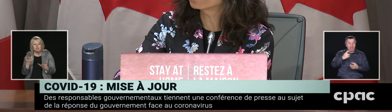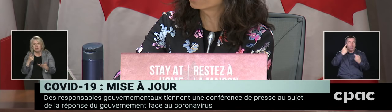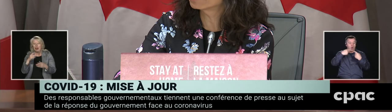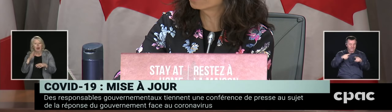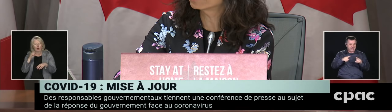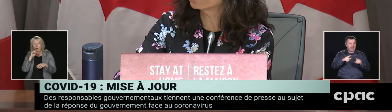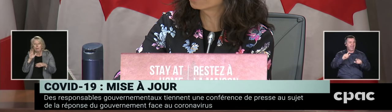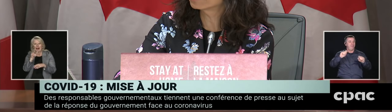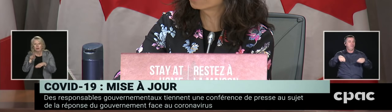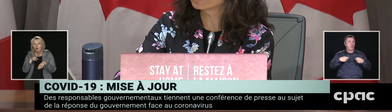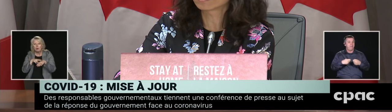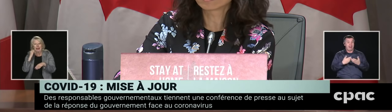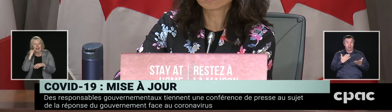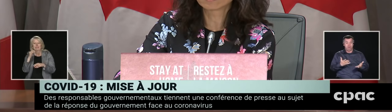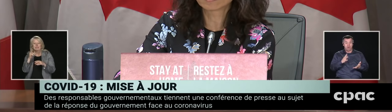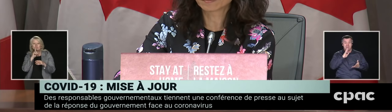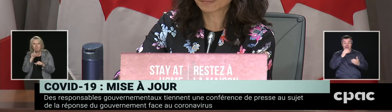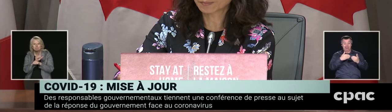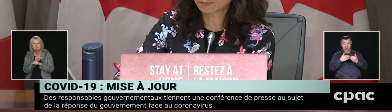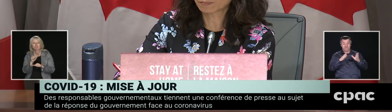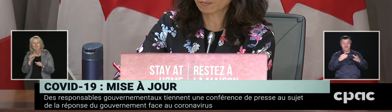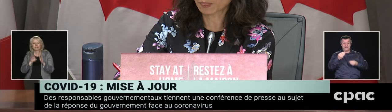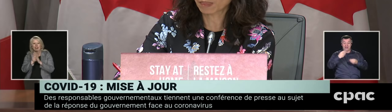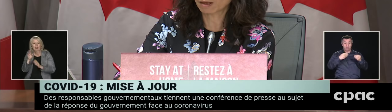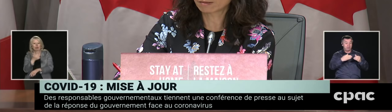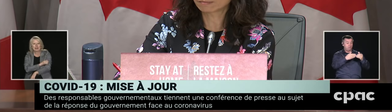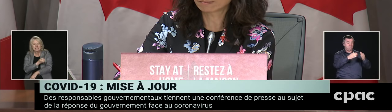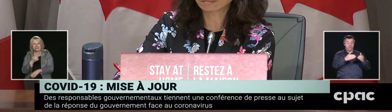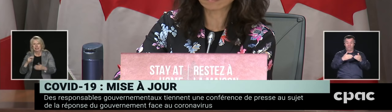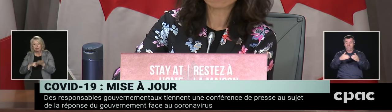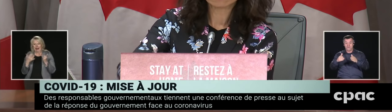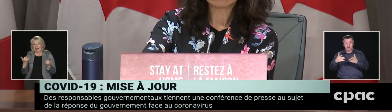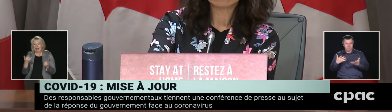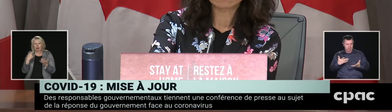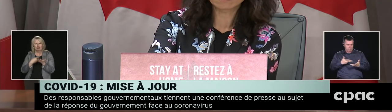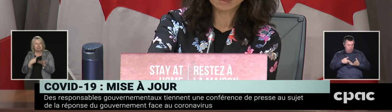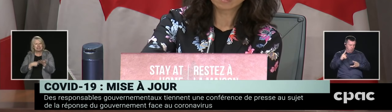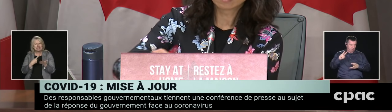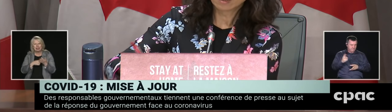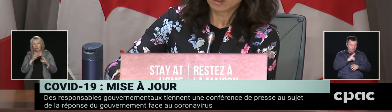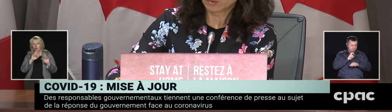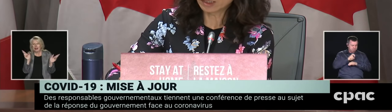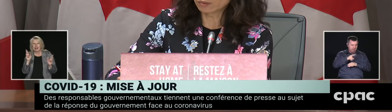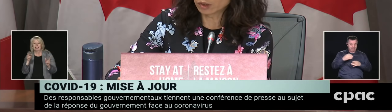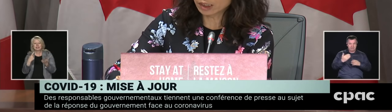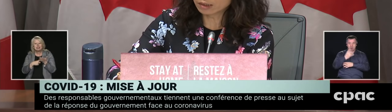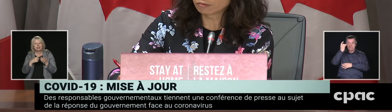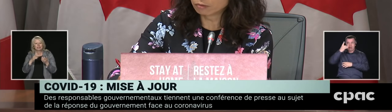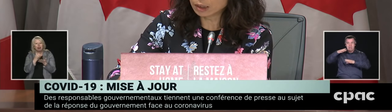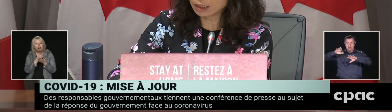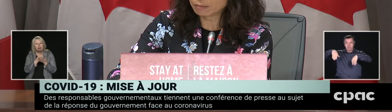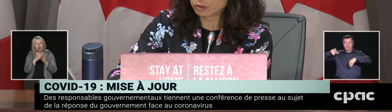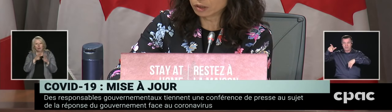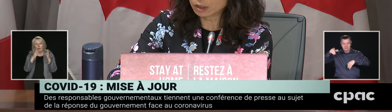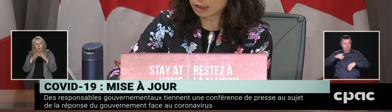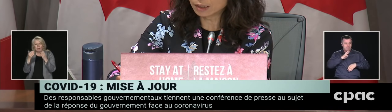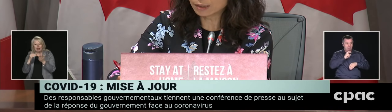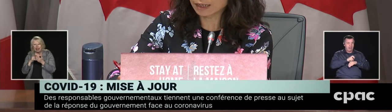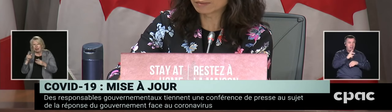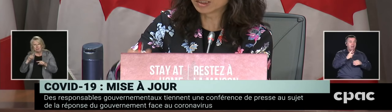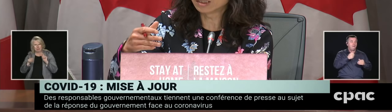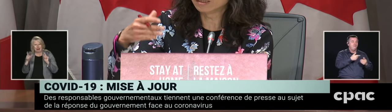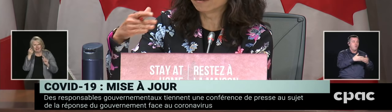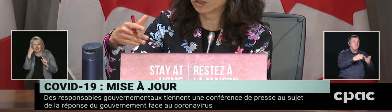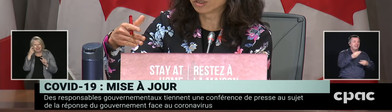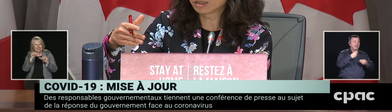be at that step right now when the science is so unclear at the moment? Well, I think what is really important